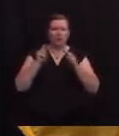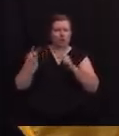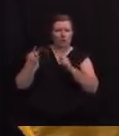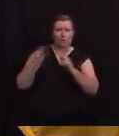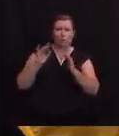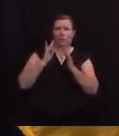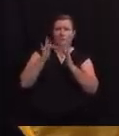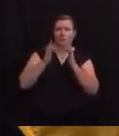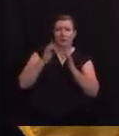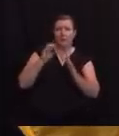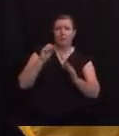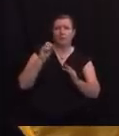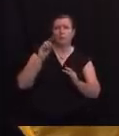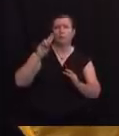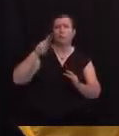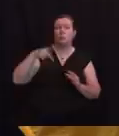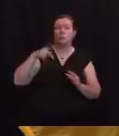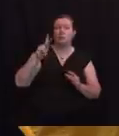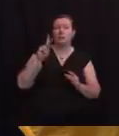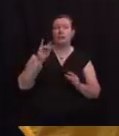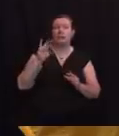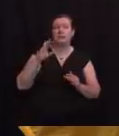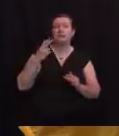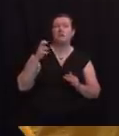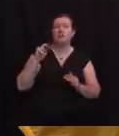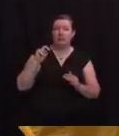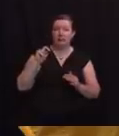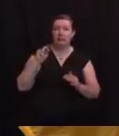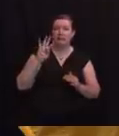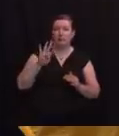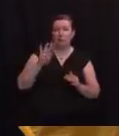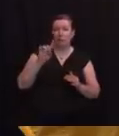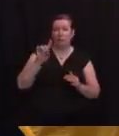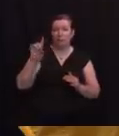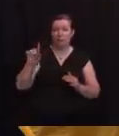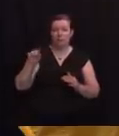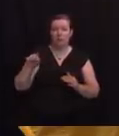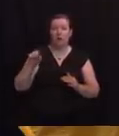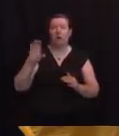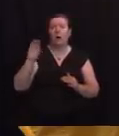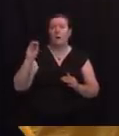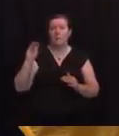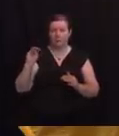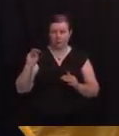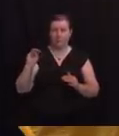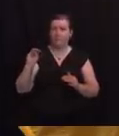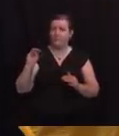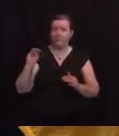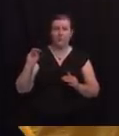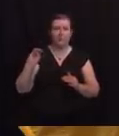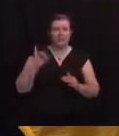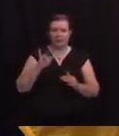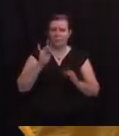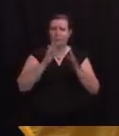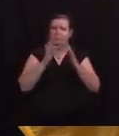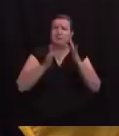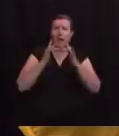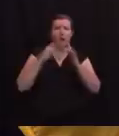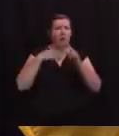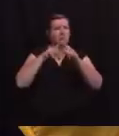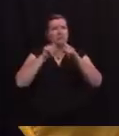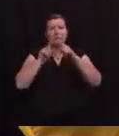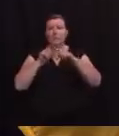soupkitchen411.com. And that database provides information and interactive maps for some 250 kitchen